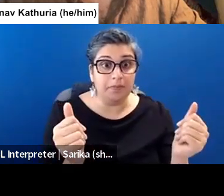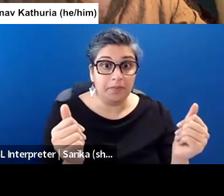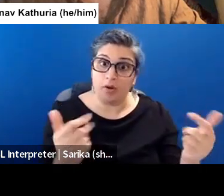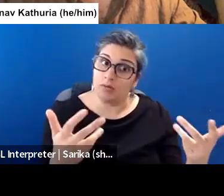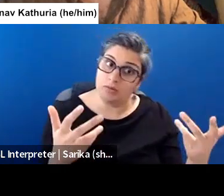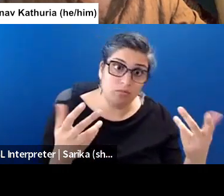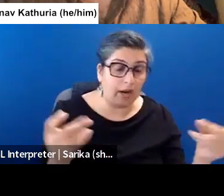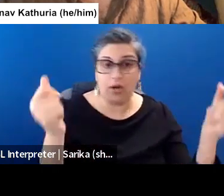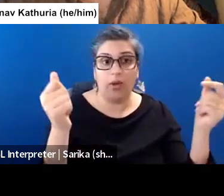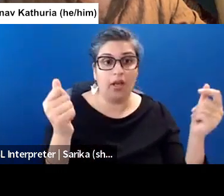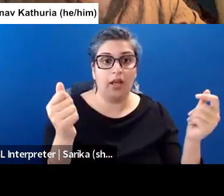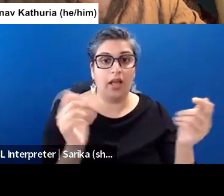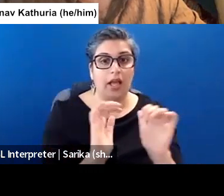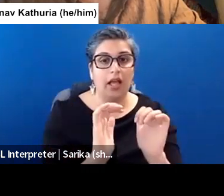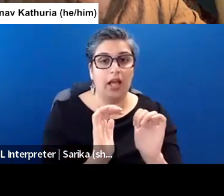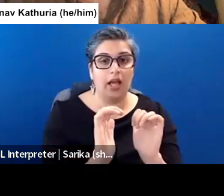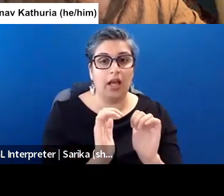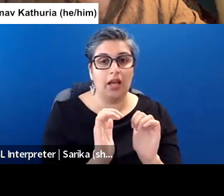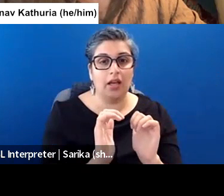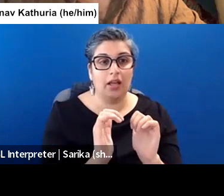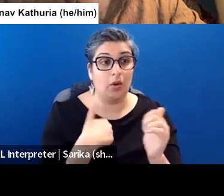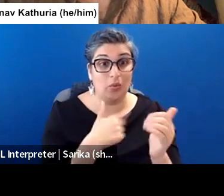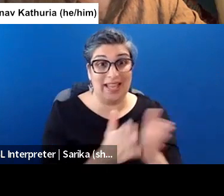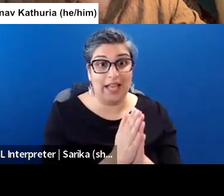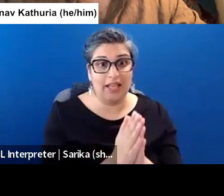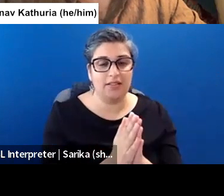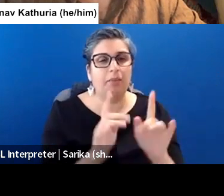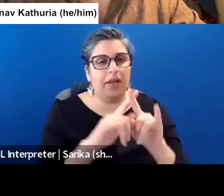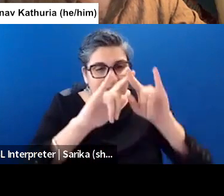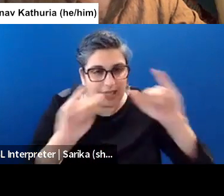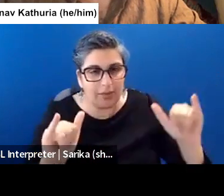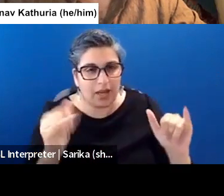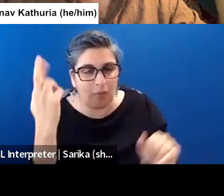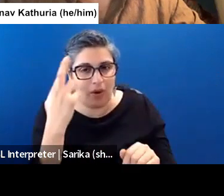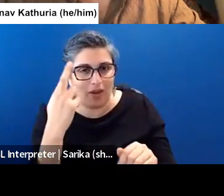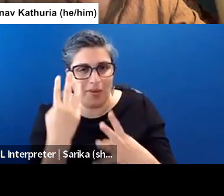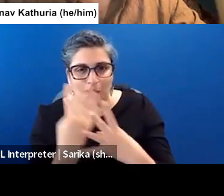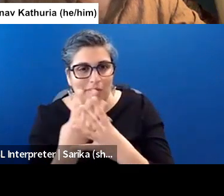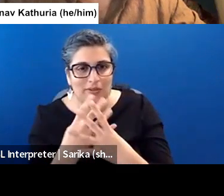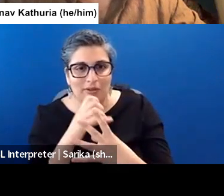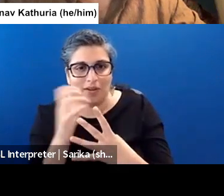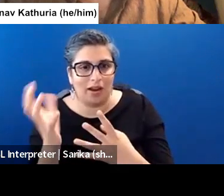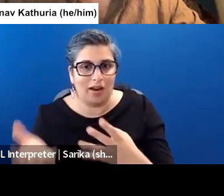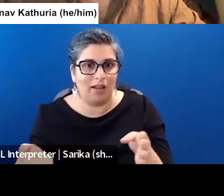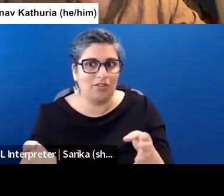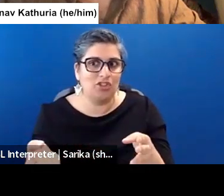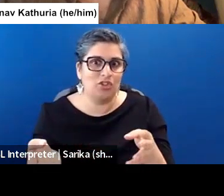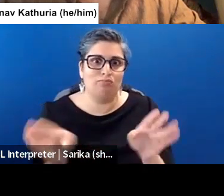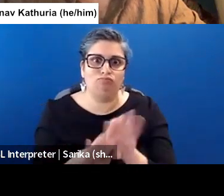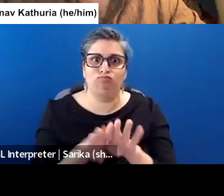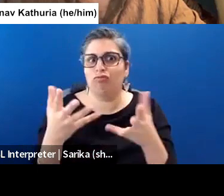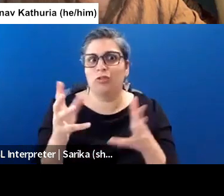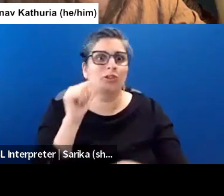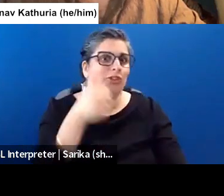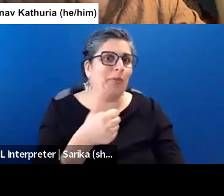ask, however, realizing that prisons aren't going to close their doors